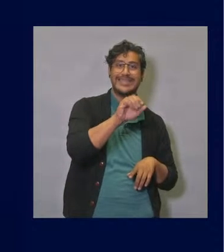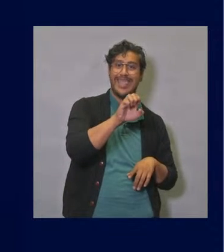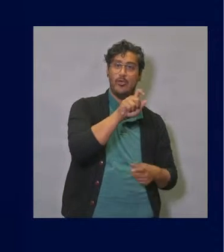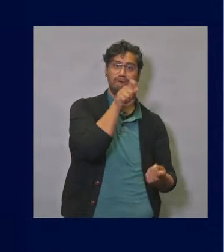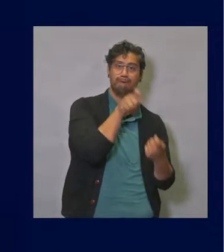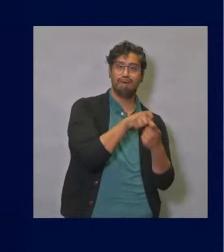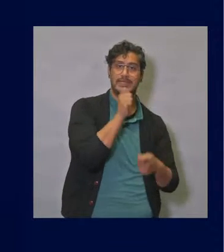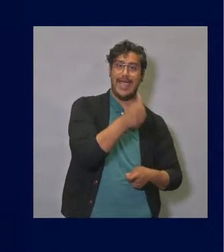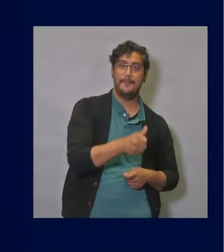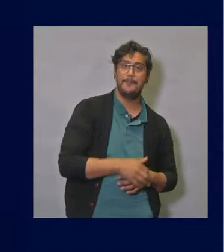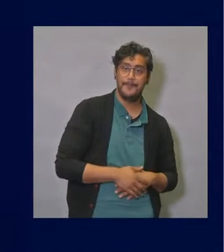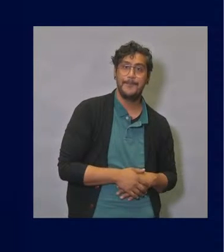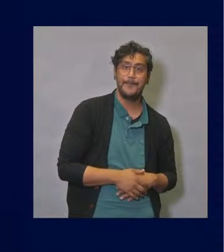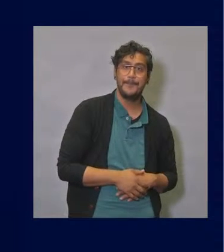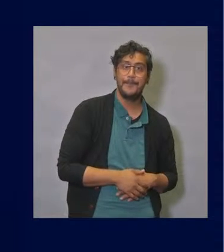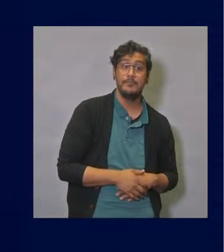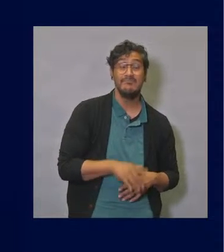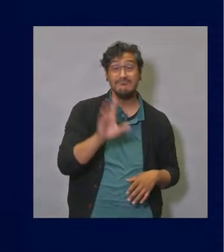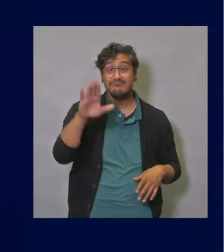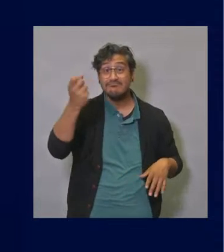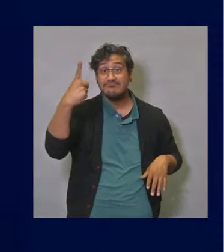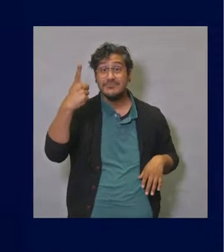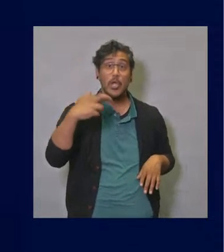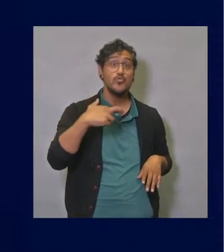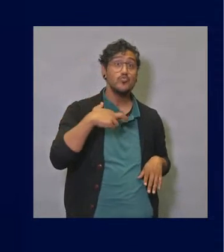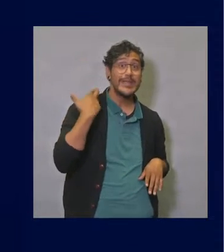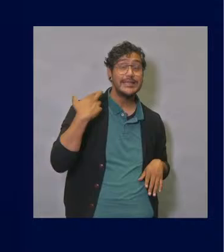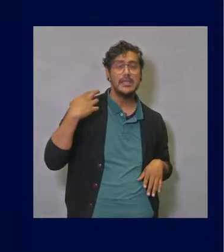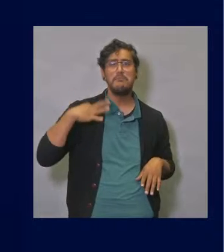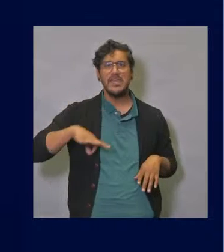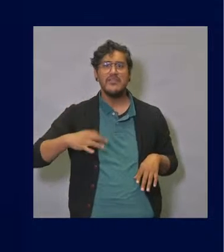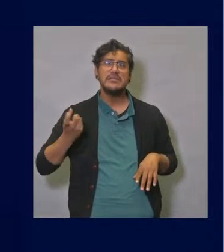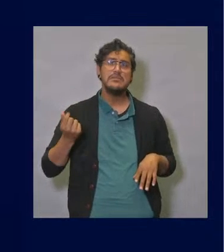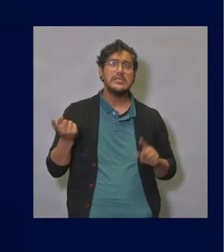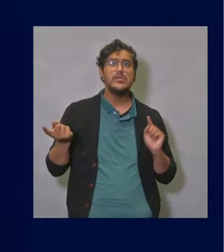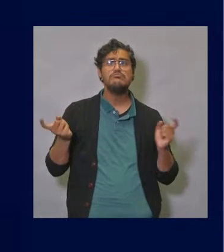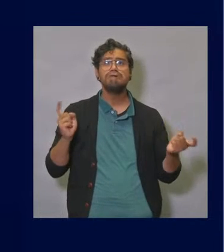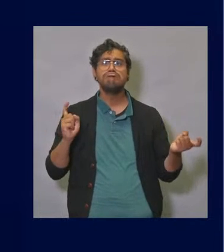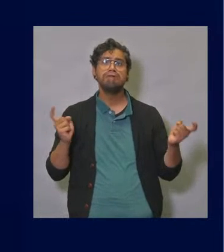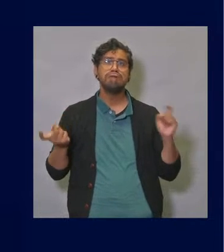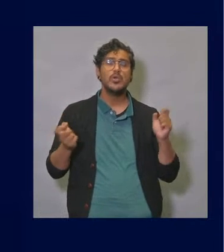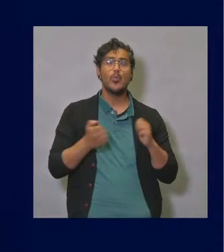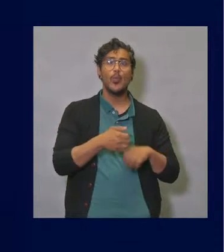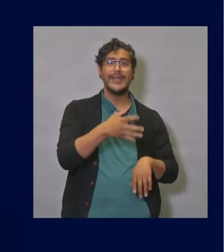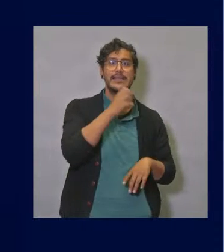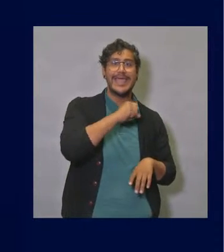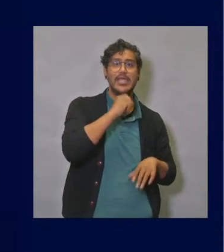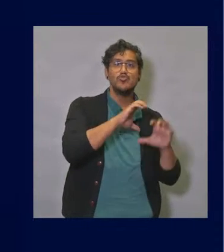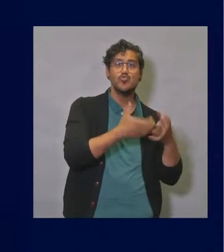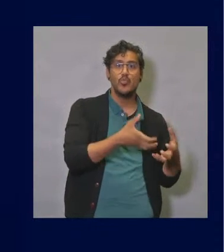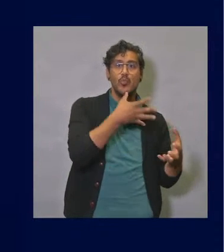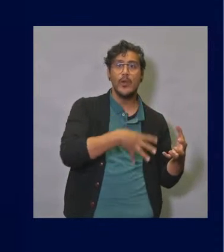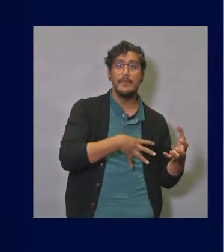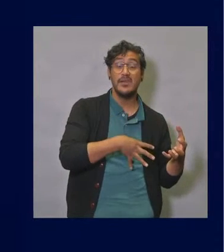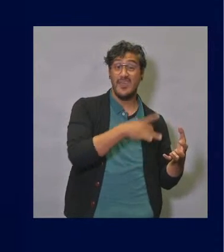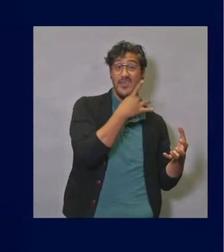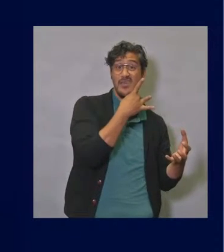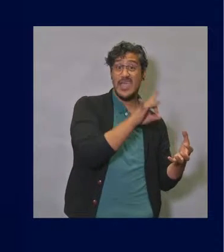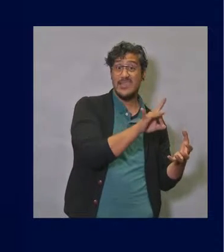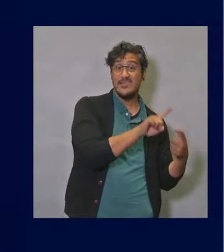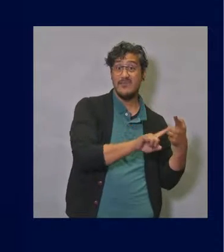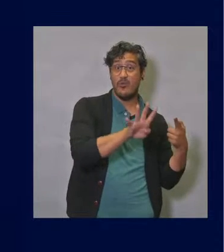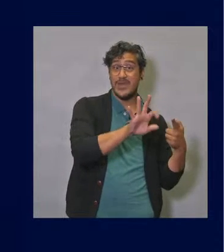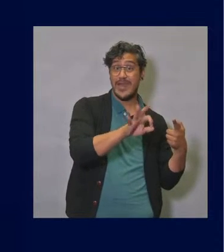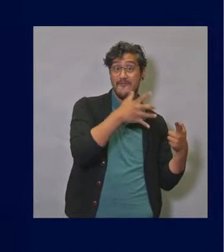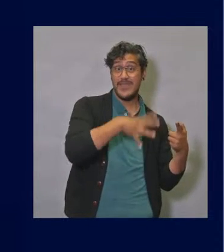As you can see, the risks and benefits were slightly different in different age groups of women. In females 18 to 49,